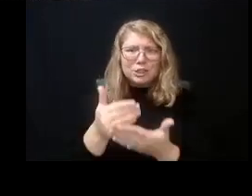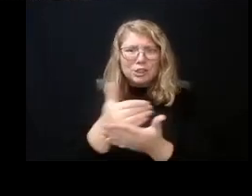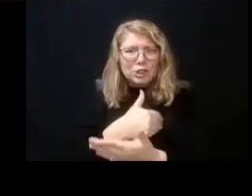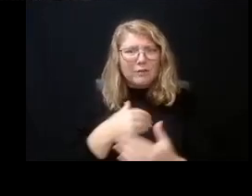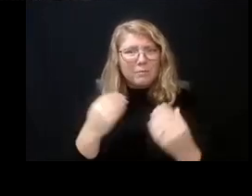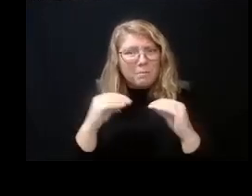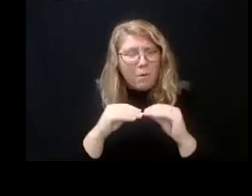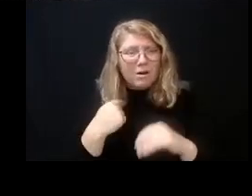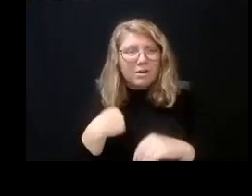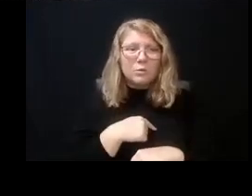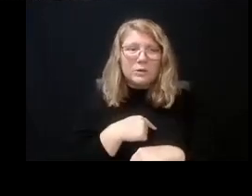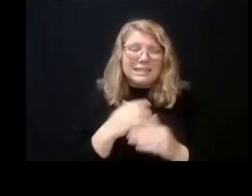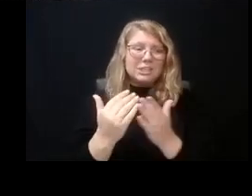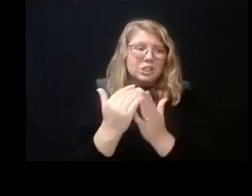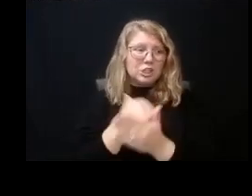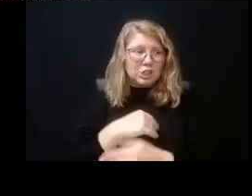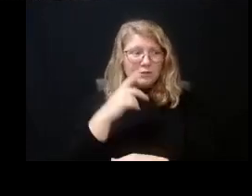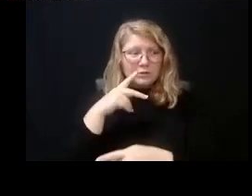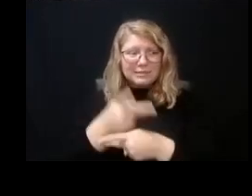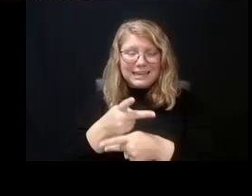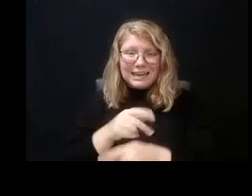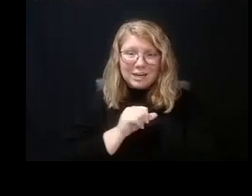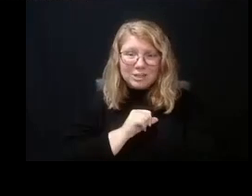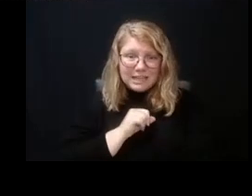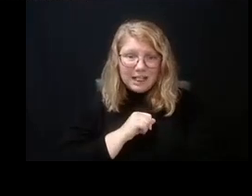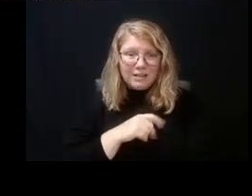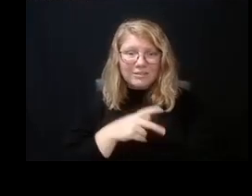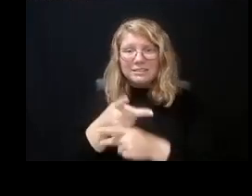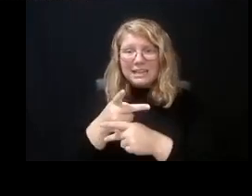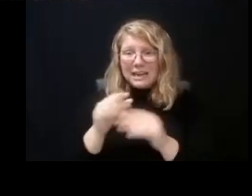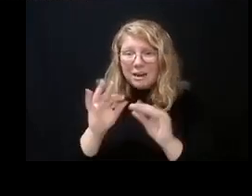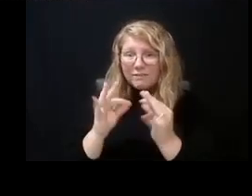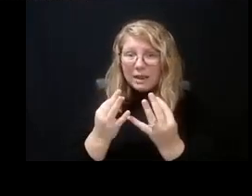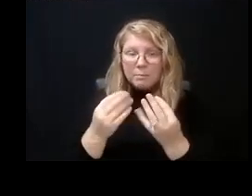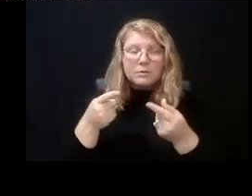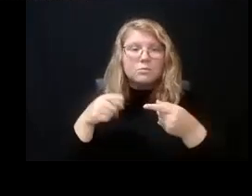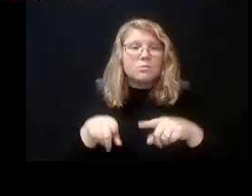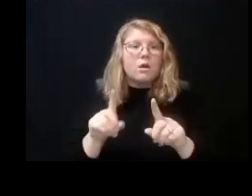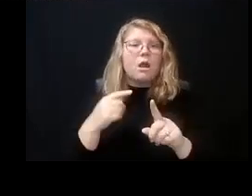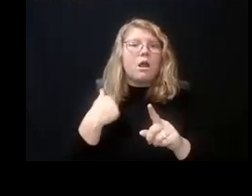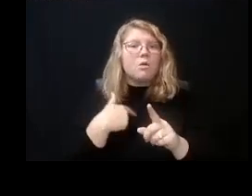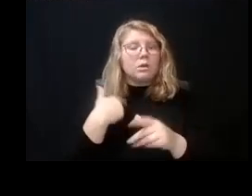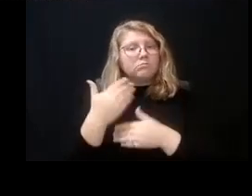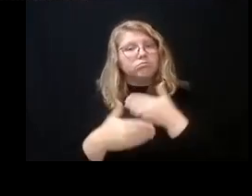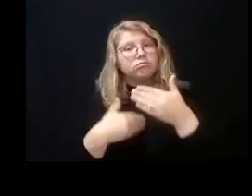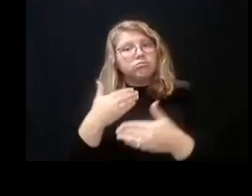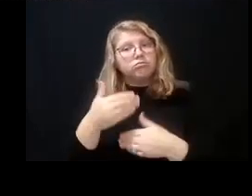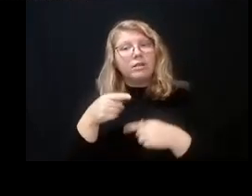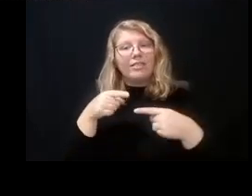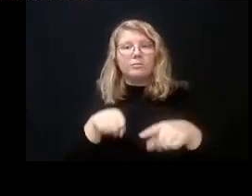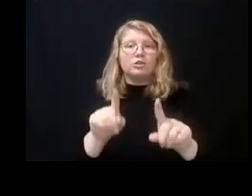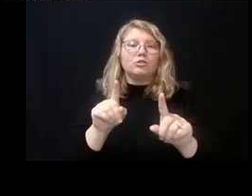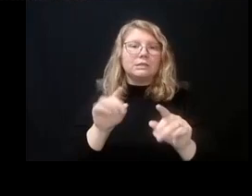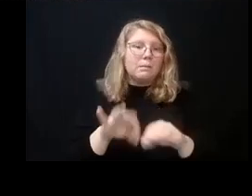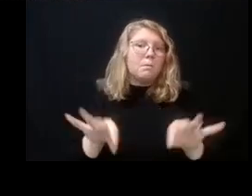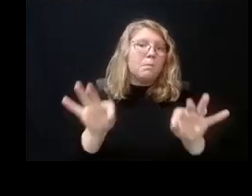be able to care for ourselves, care for our families, while we move forward this really important work to end violence.